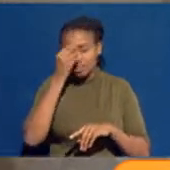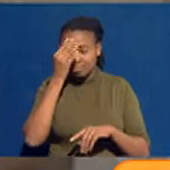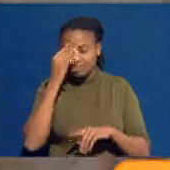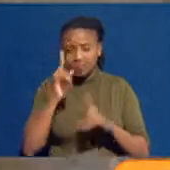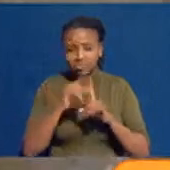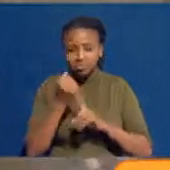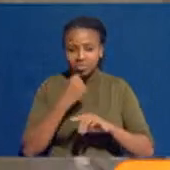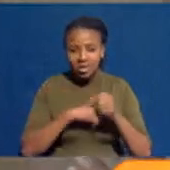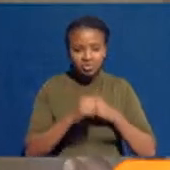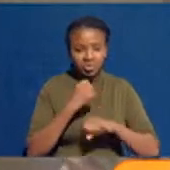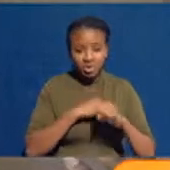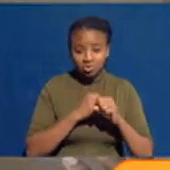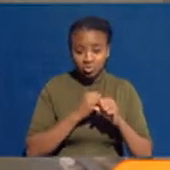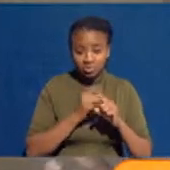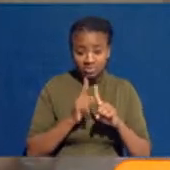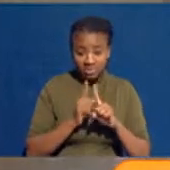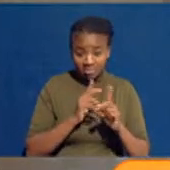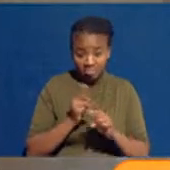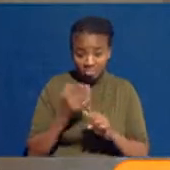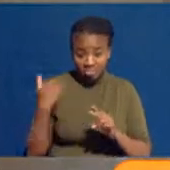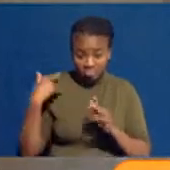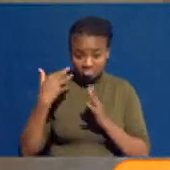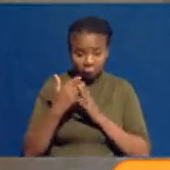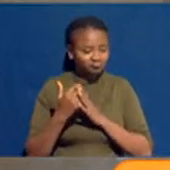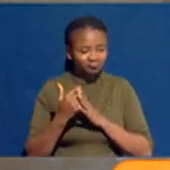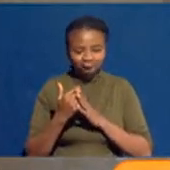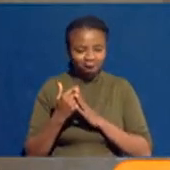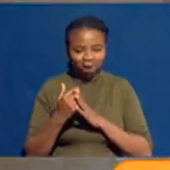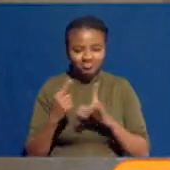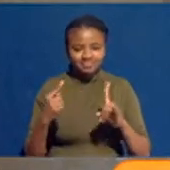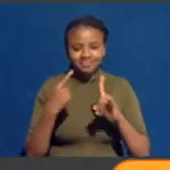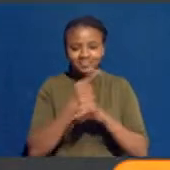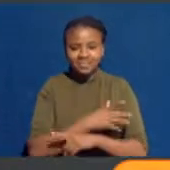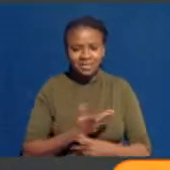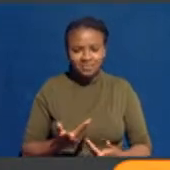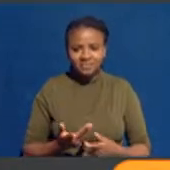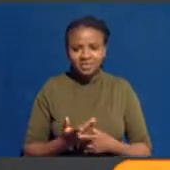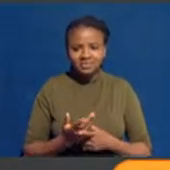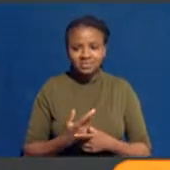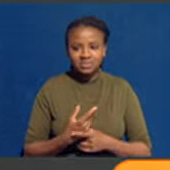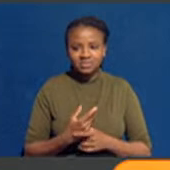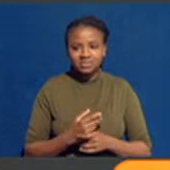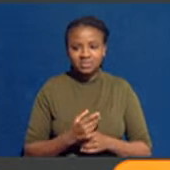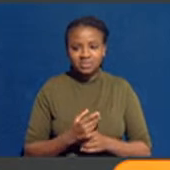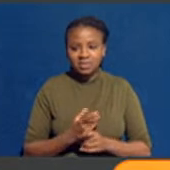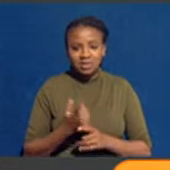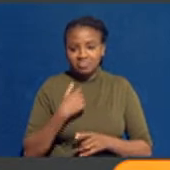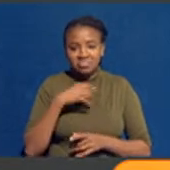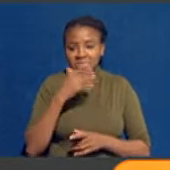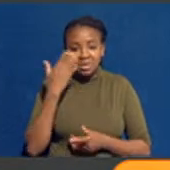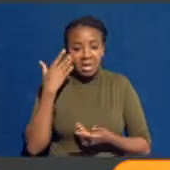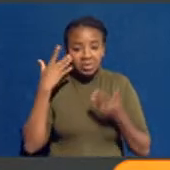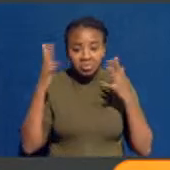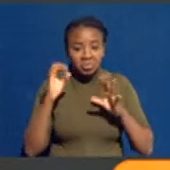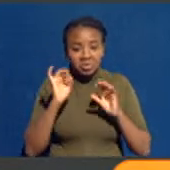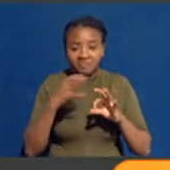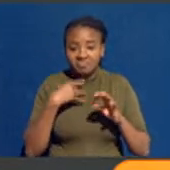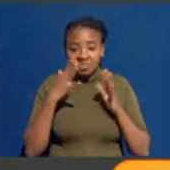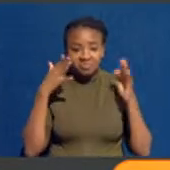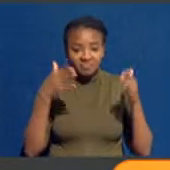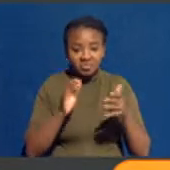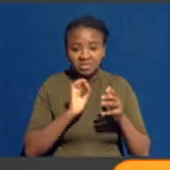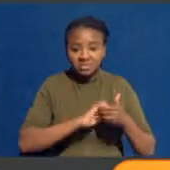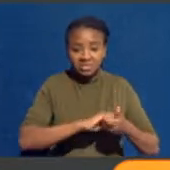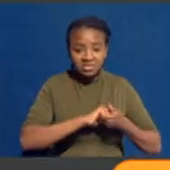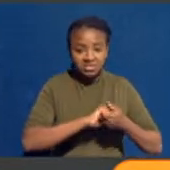all the way through high school. In college, I'd already decided I was gonna be an engineer, so I was majoring in engineering.